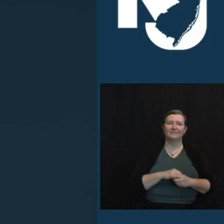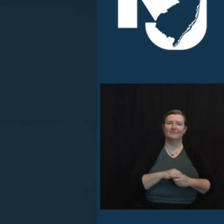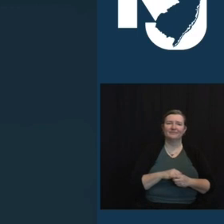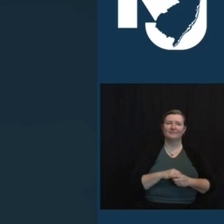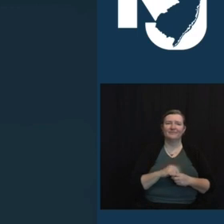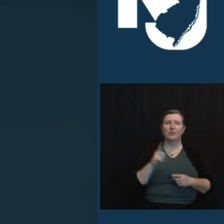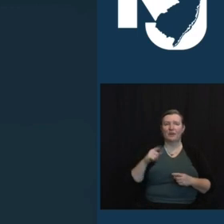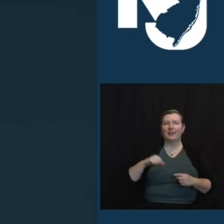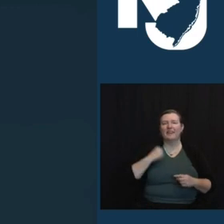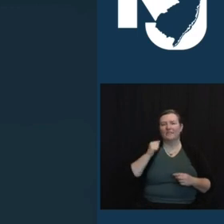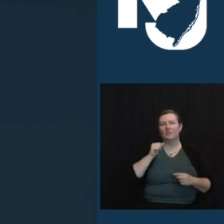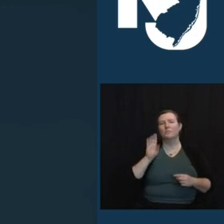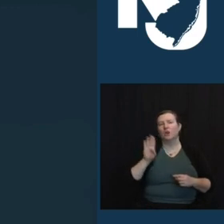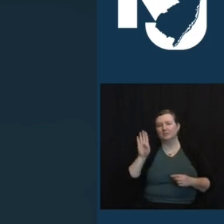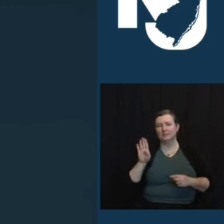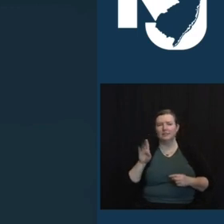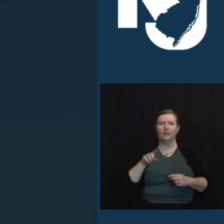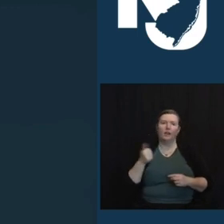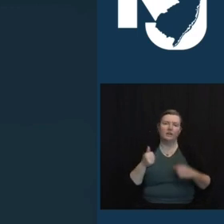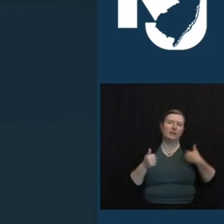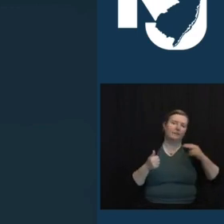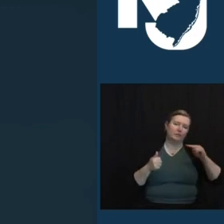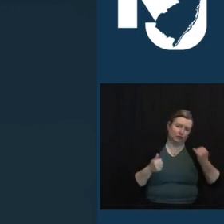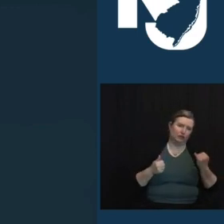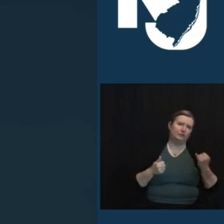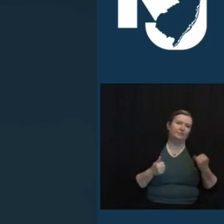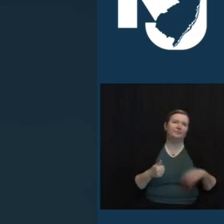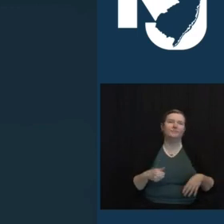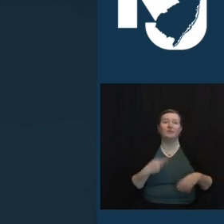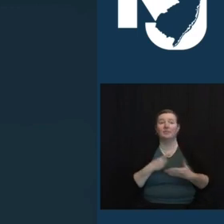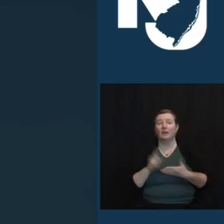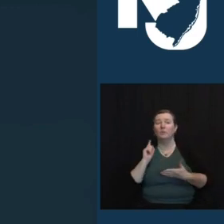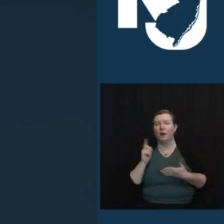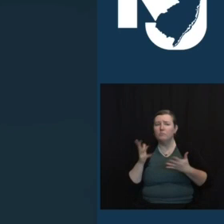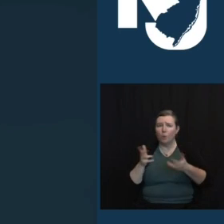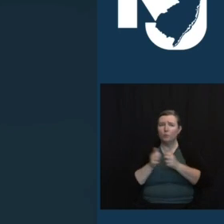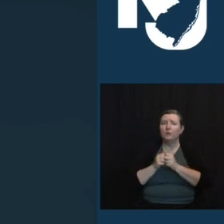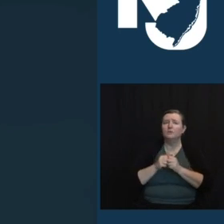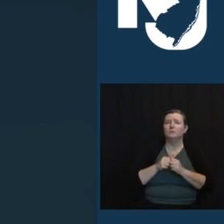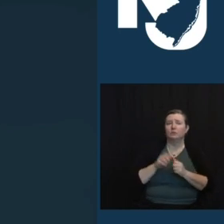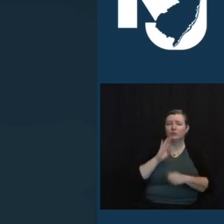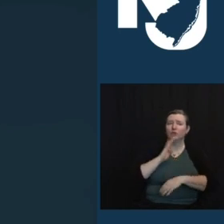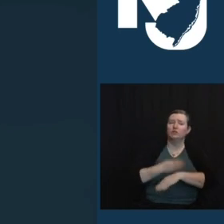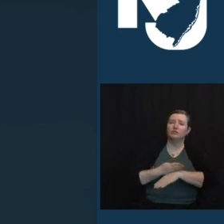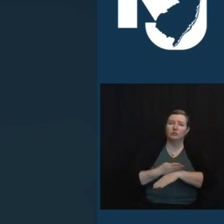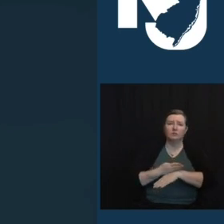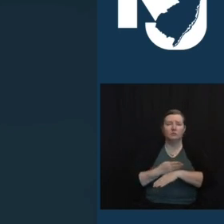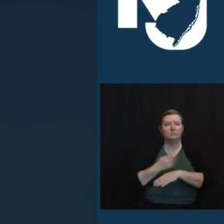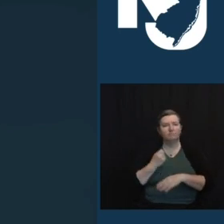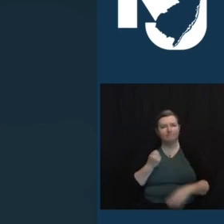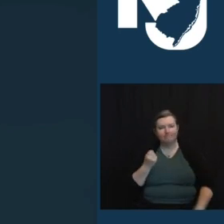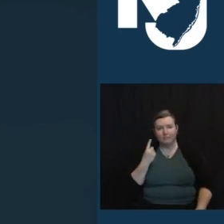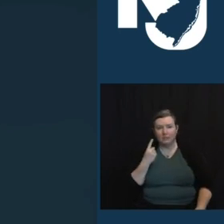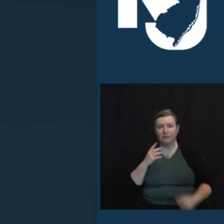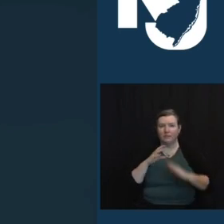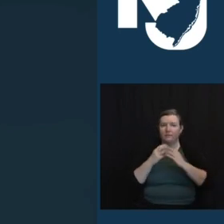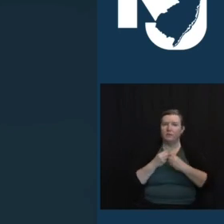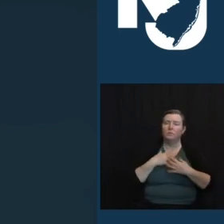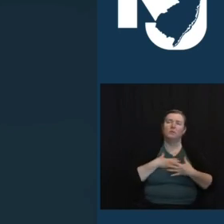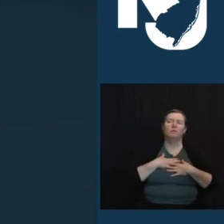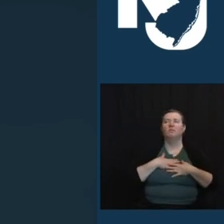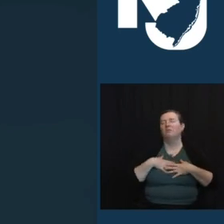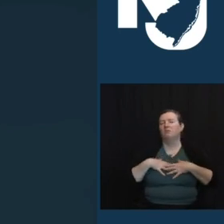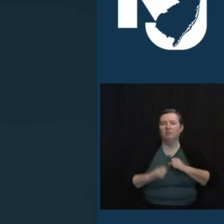So I spoke to Rose last week, and this family was crushed. She lost her mom and